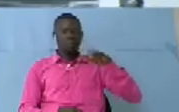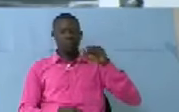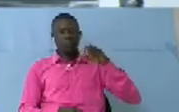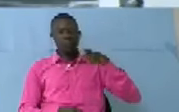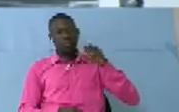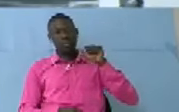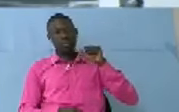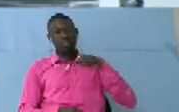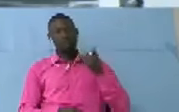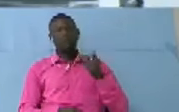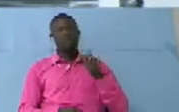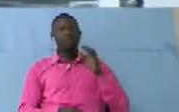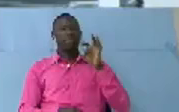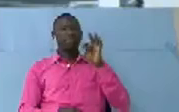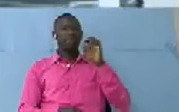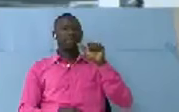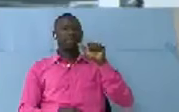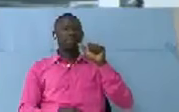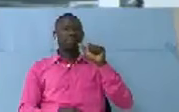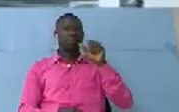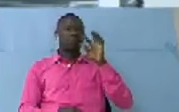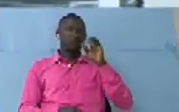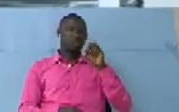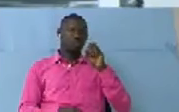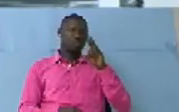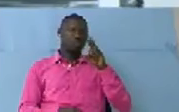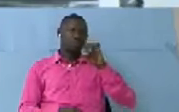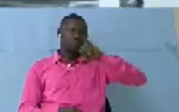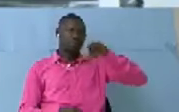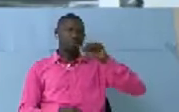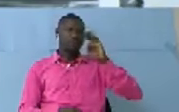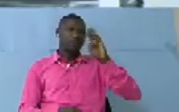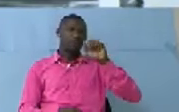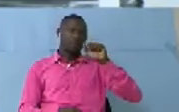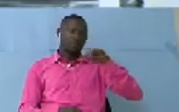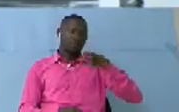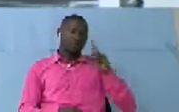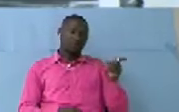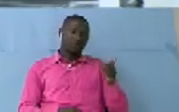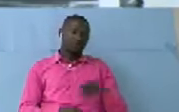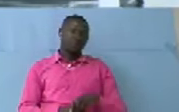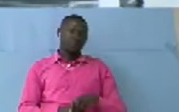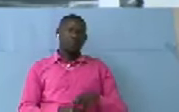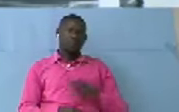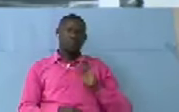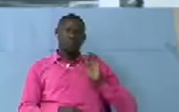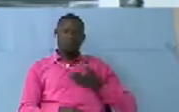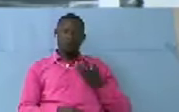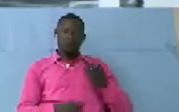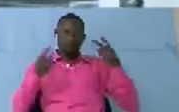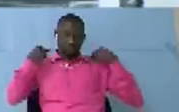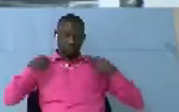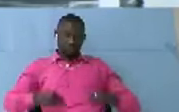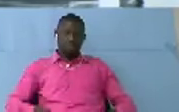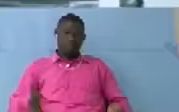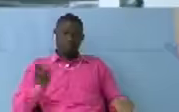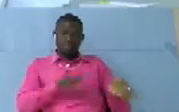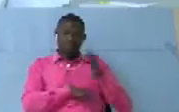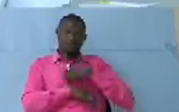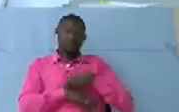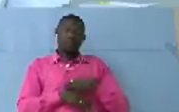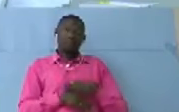Molfa. Abaya. The abaya that Moors usually use. It's wrap around. Good. Well,